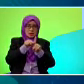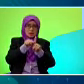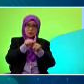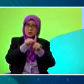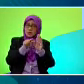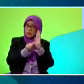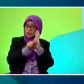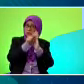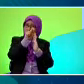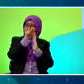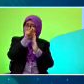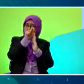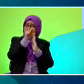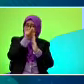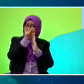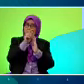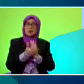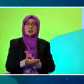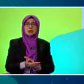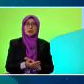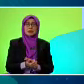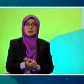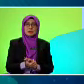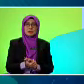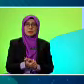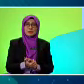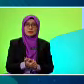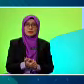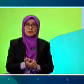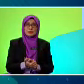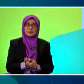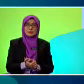very high. Oh, what about the acidity? yeah. How about the acidity?